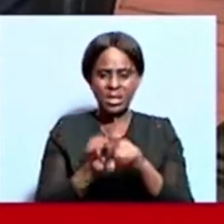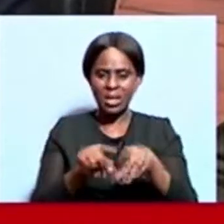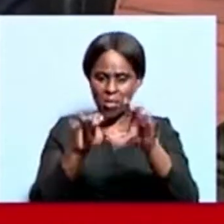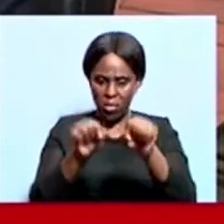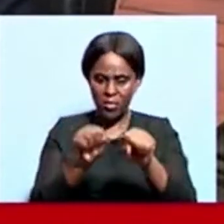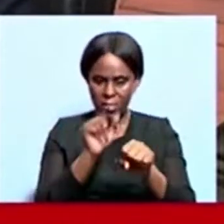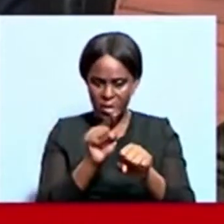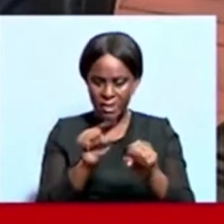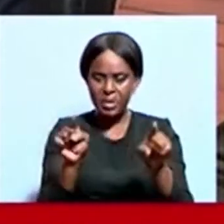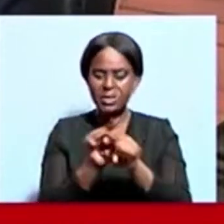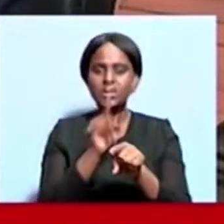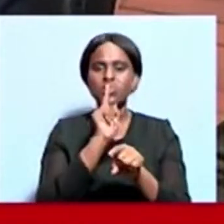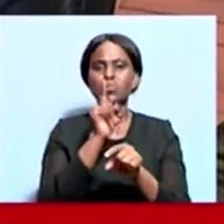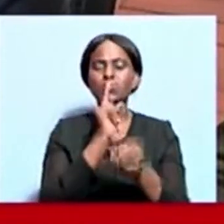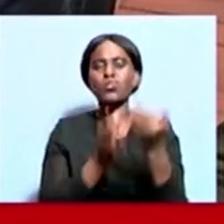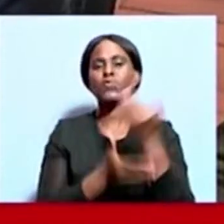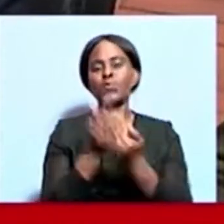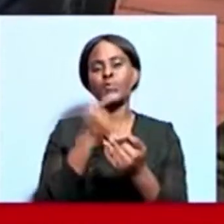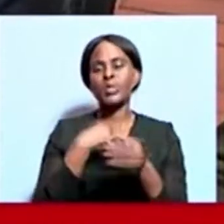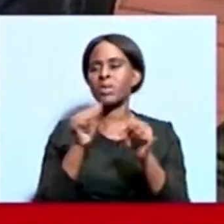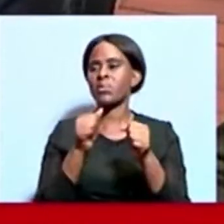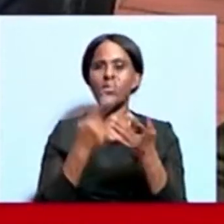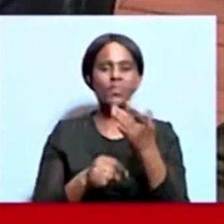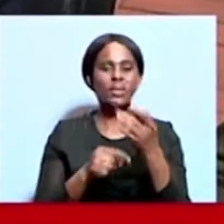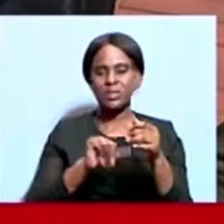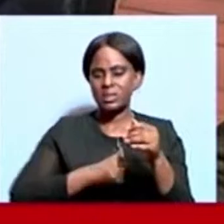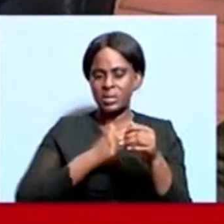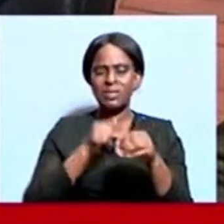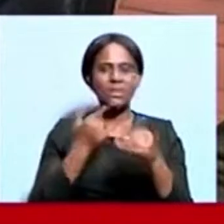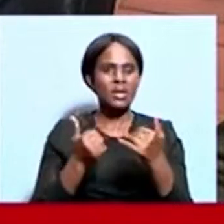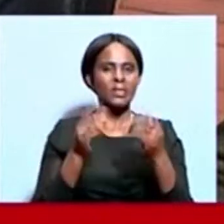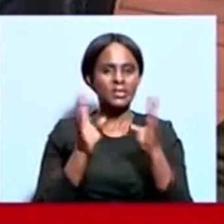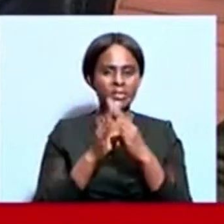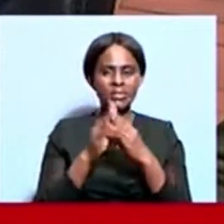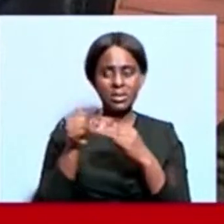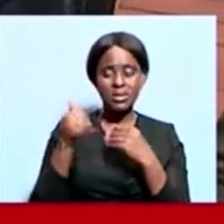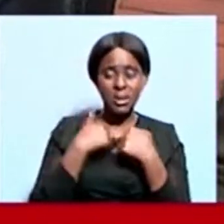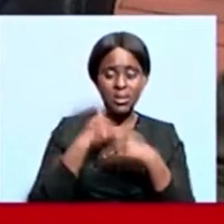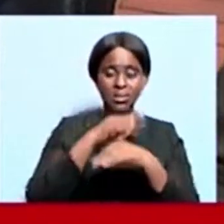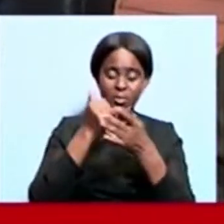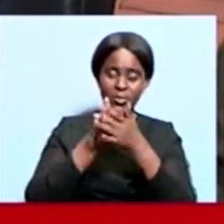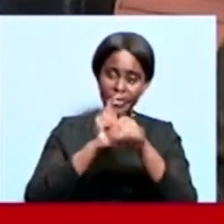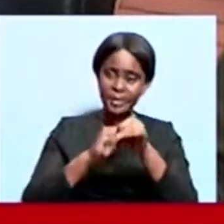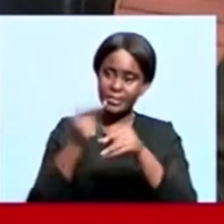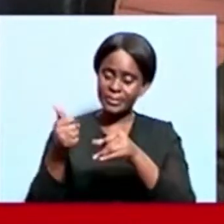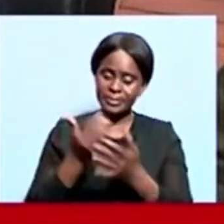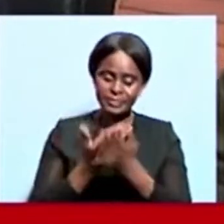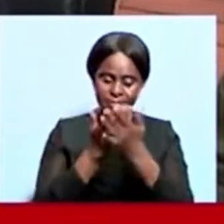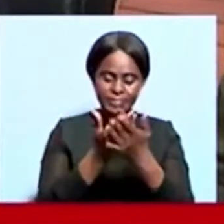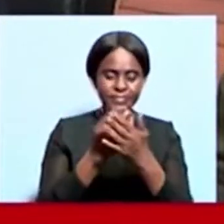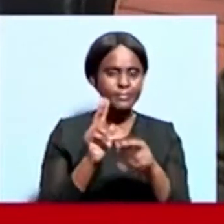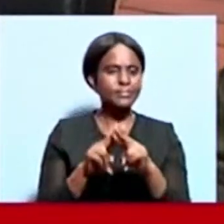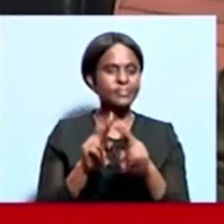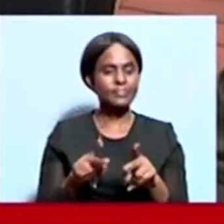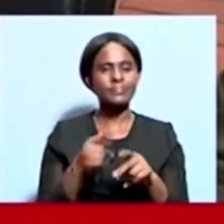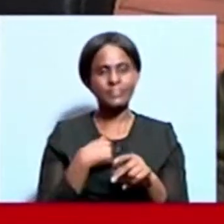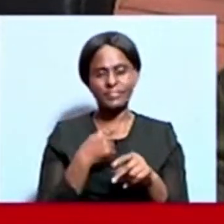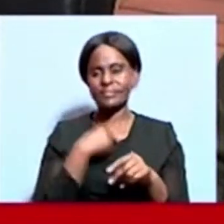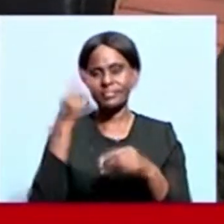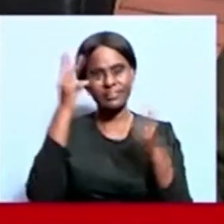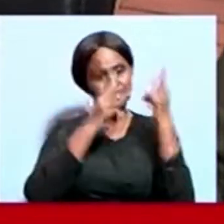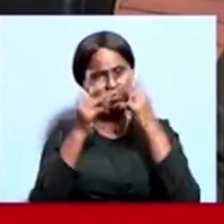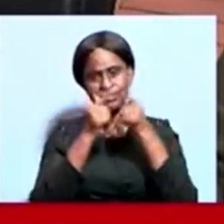that these are the true forms? When we are in session, you had all the time to submit. Chair, I'm very